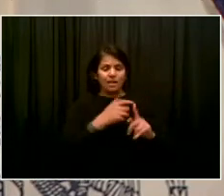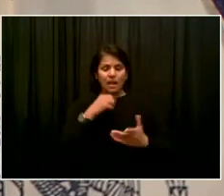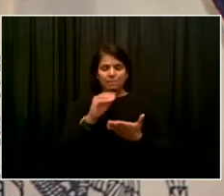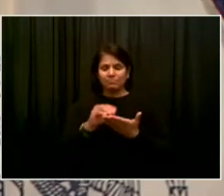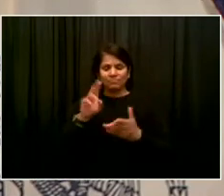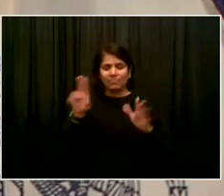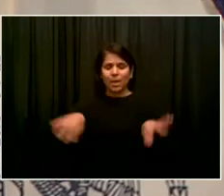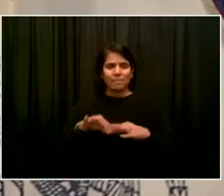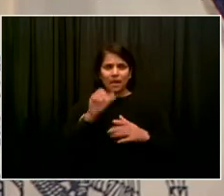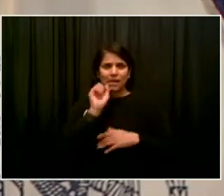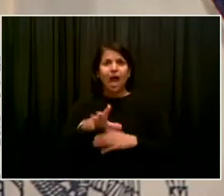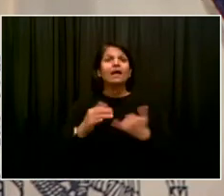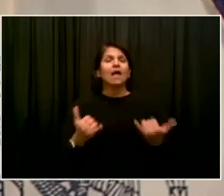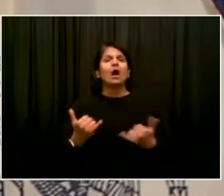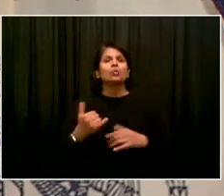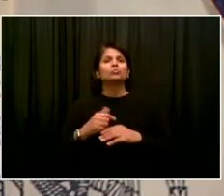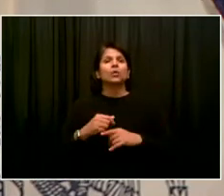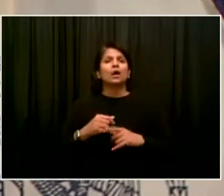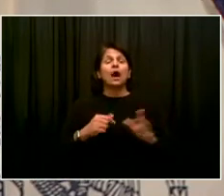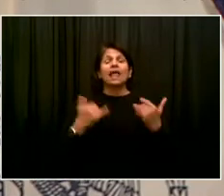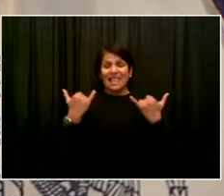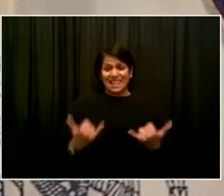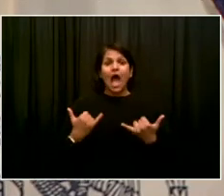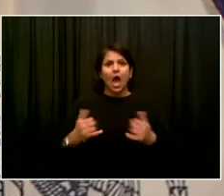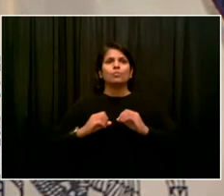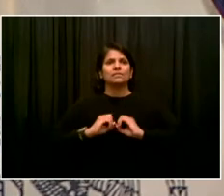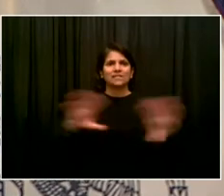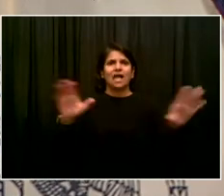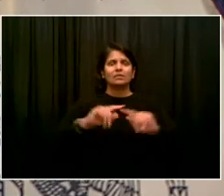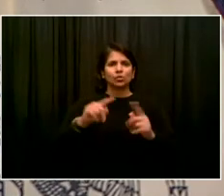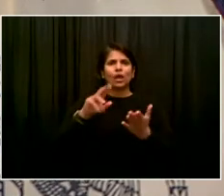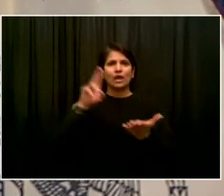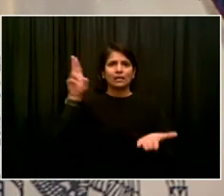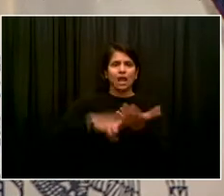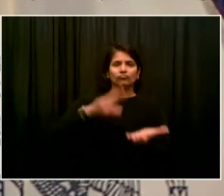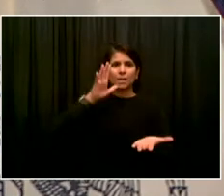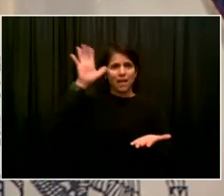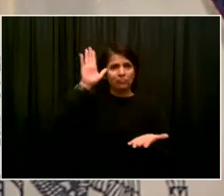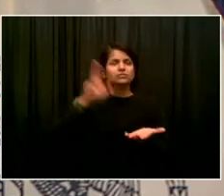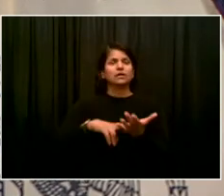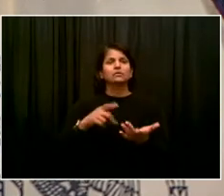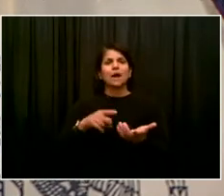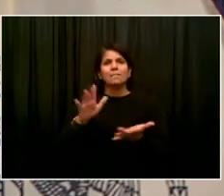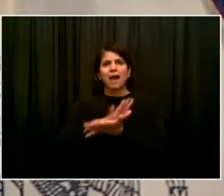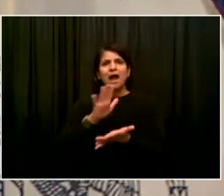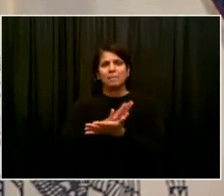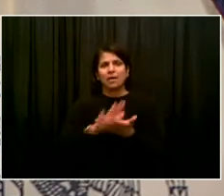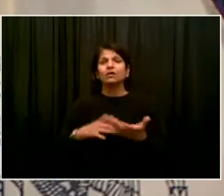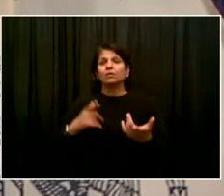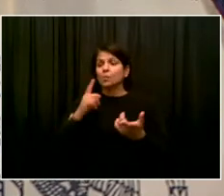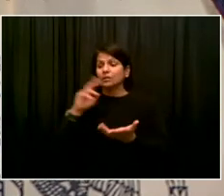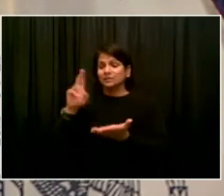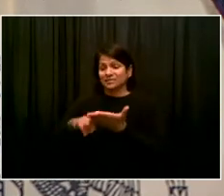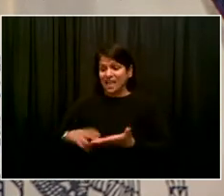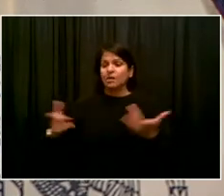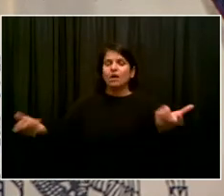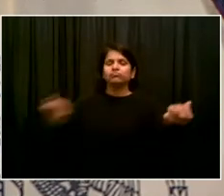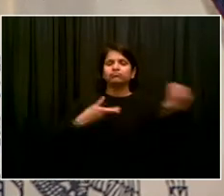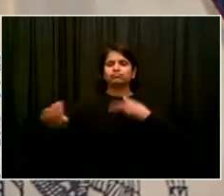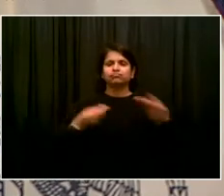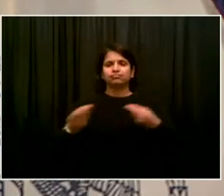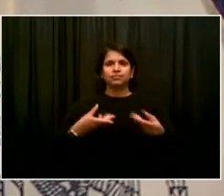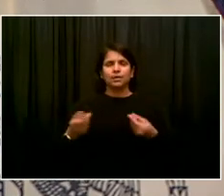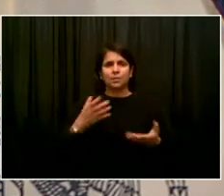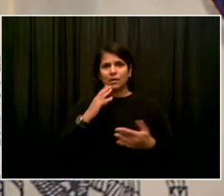lot. Pre-K, 3K, I'll ask Dr. Choksi or Dr. Long. I had not heard of any difference in the approach. Is there